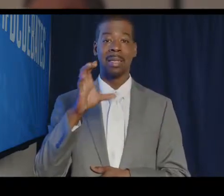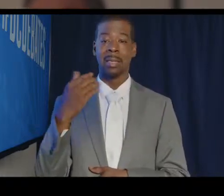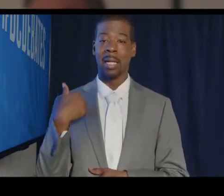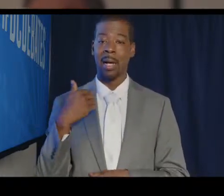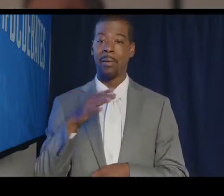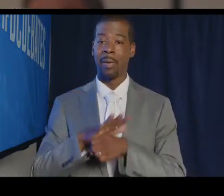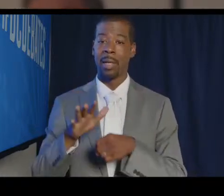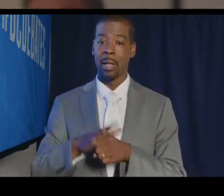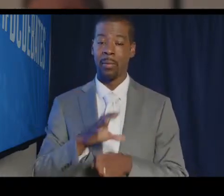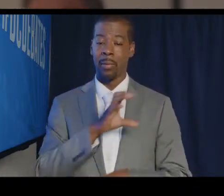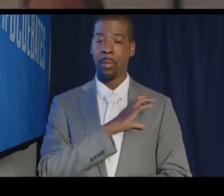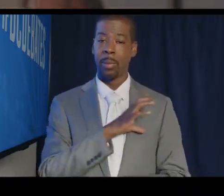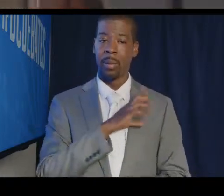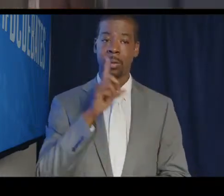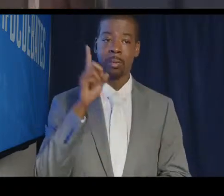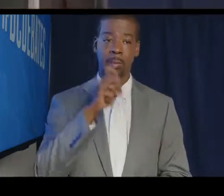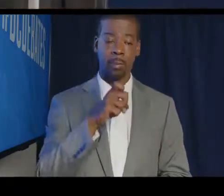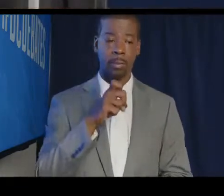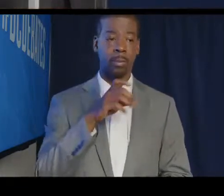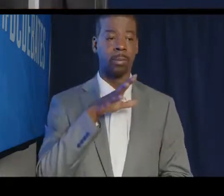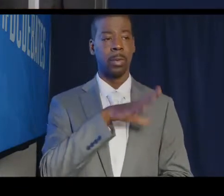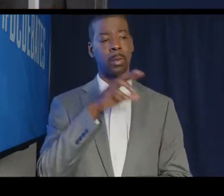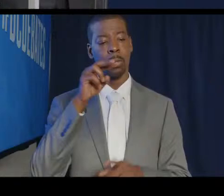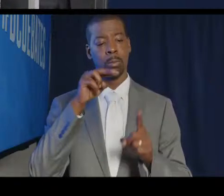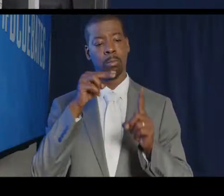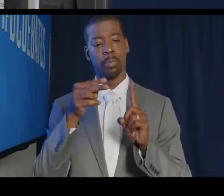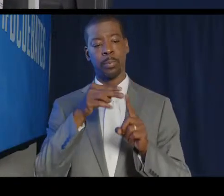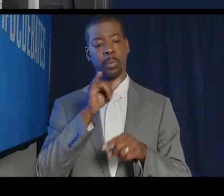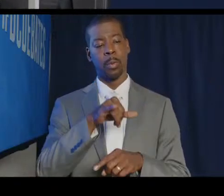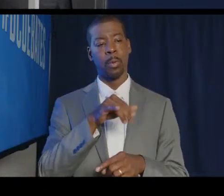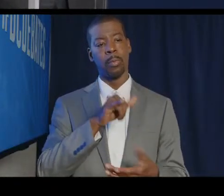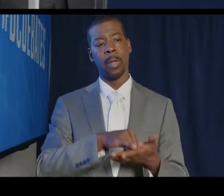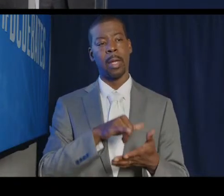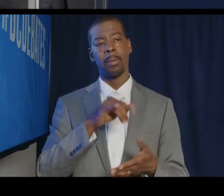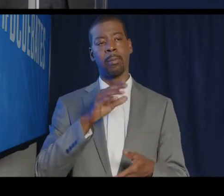takeaway from Patterson's audit? And I'll start with you, Mr. Moch.